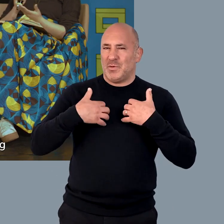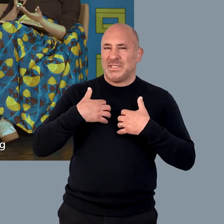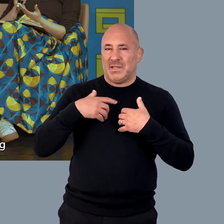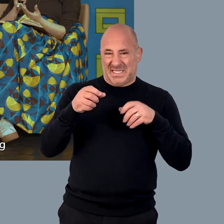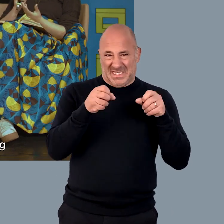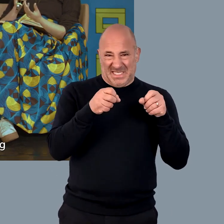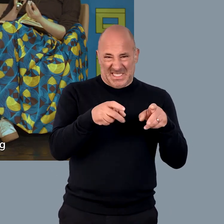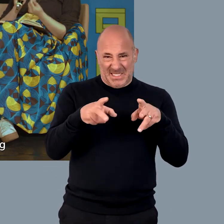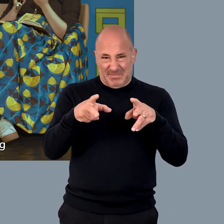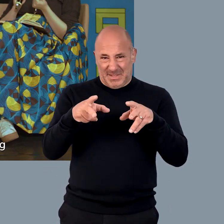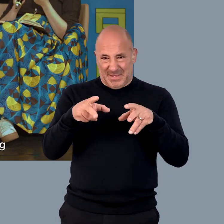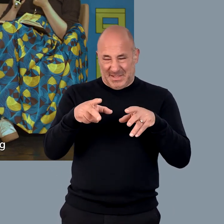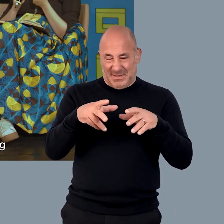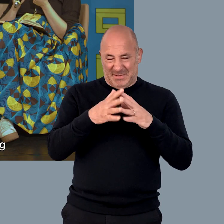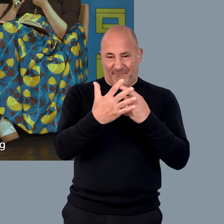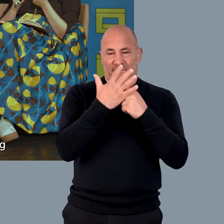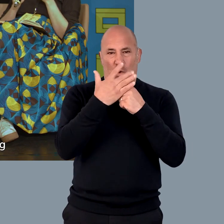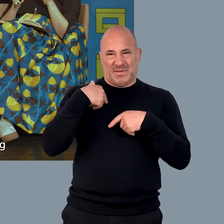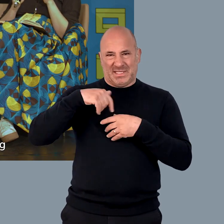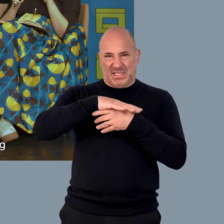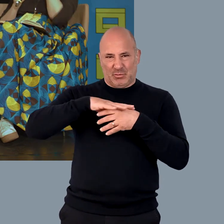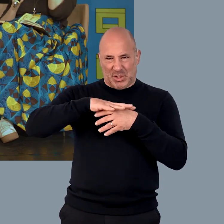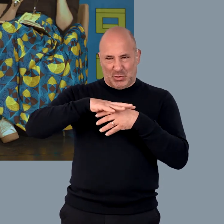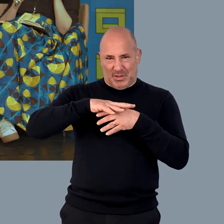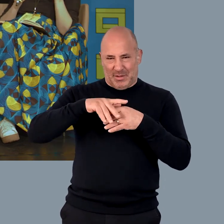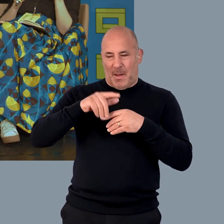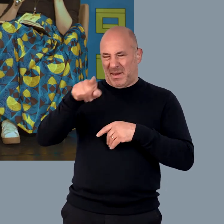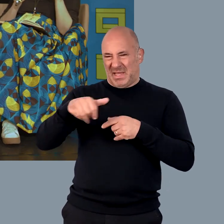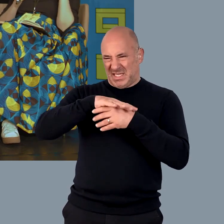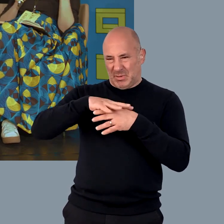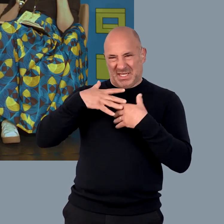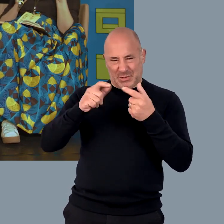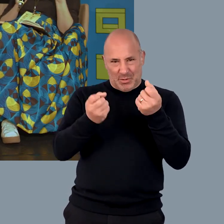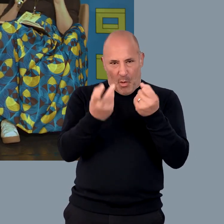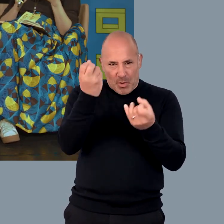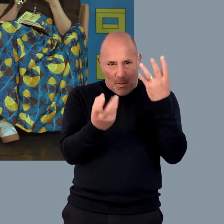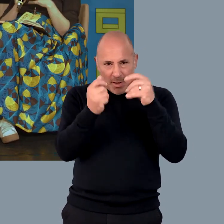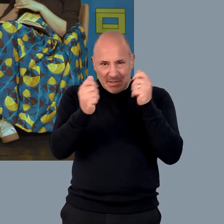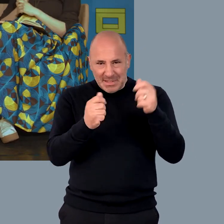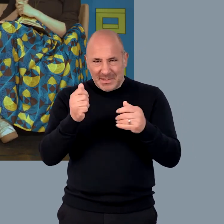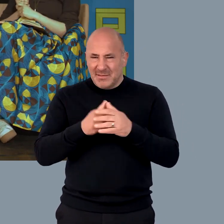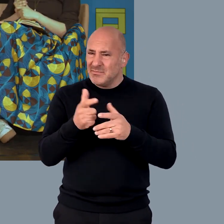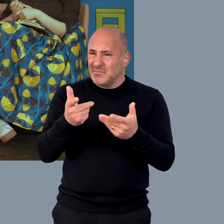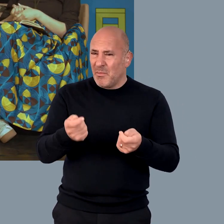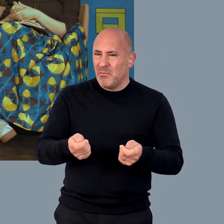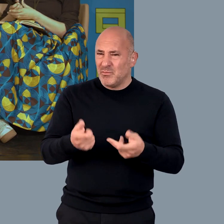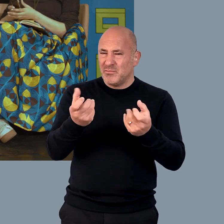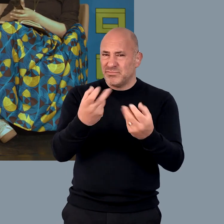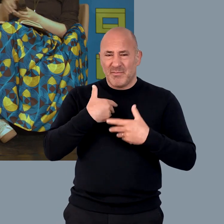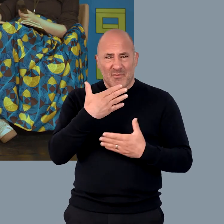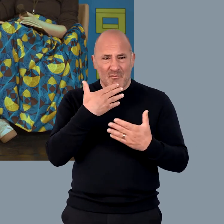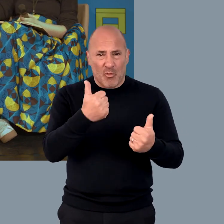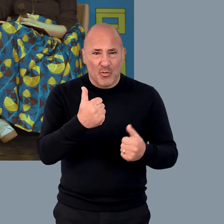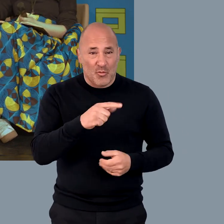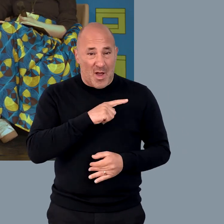And I think it's really interesting to untangle those systems that are putting us in this position and putting people in that position. Yeah, this